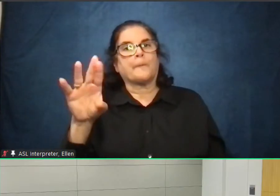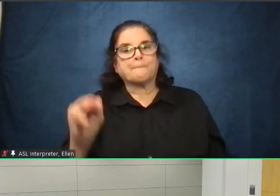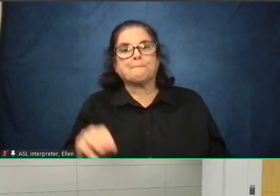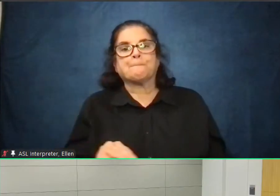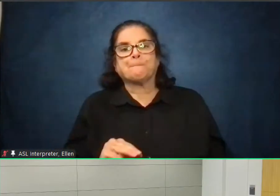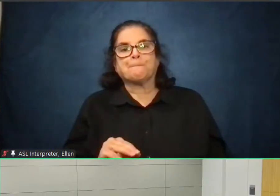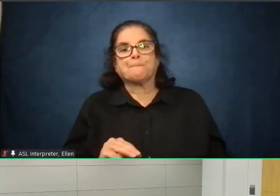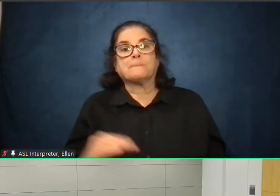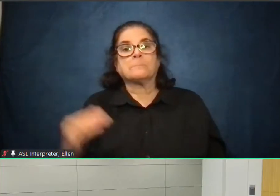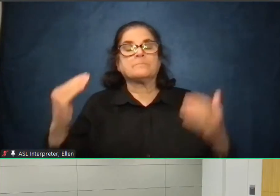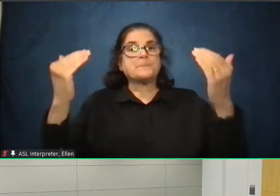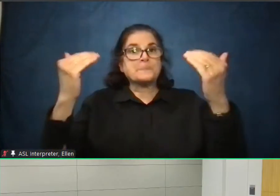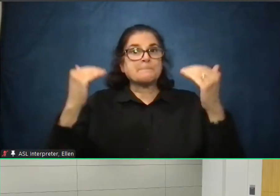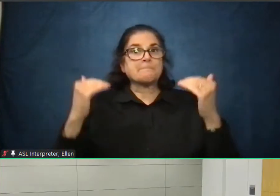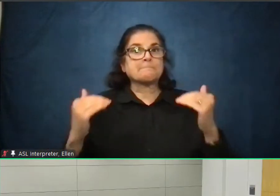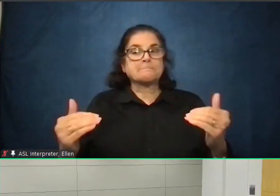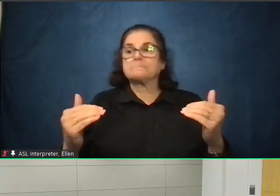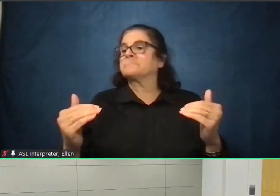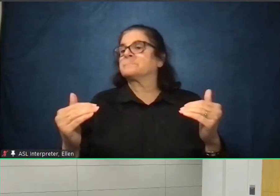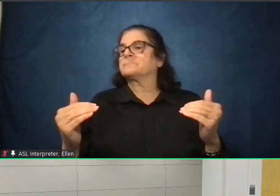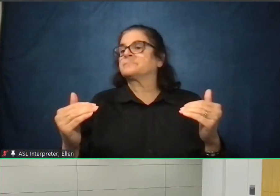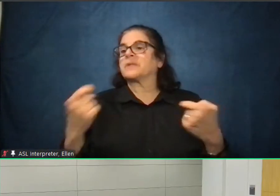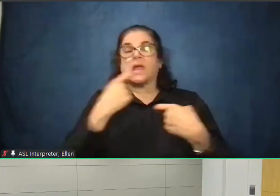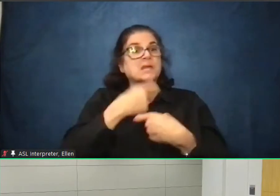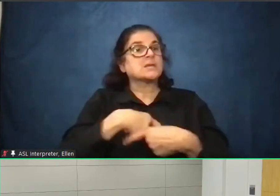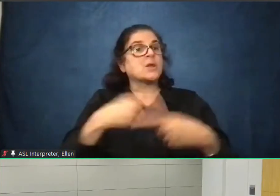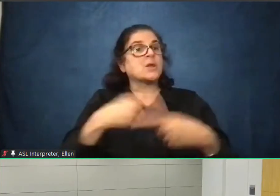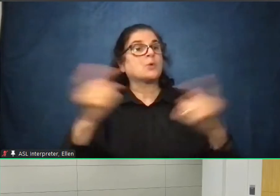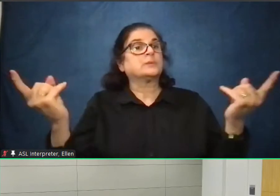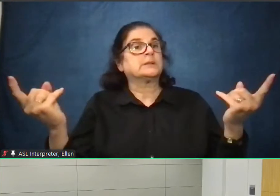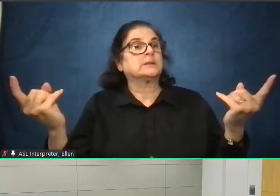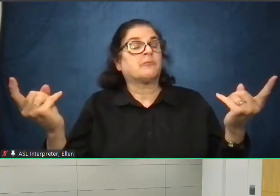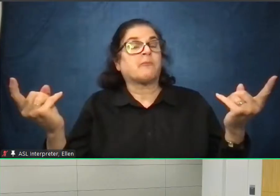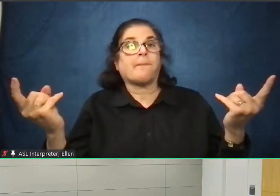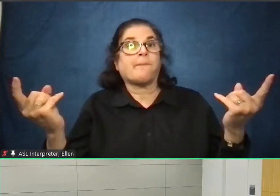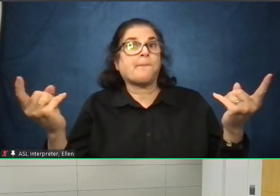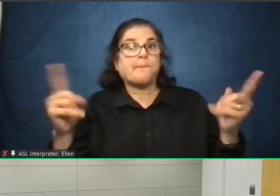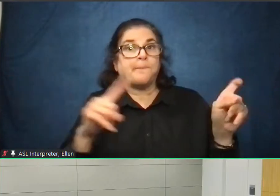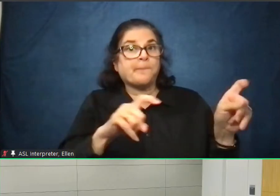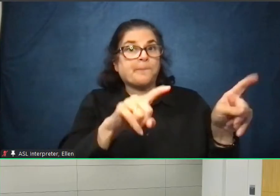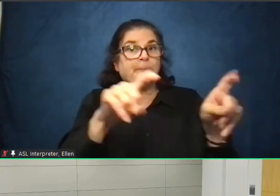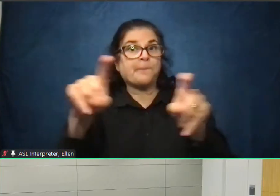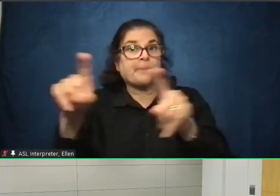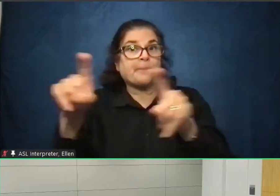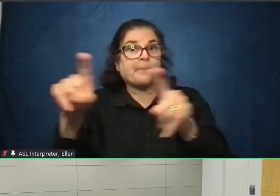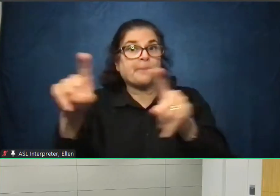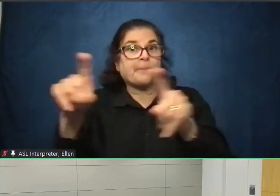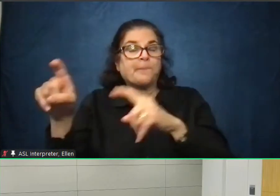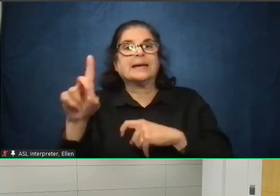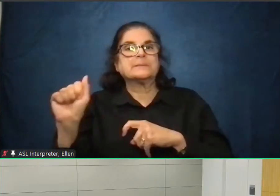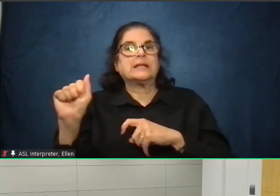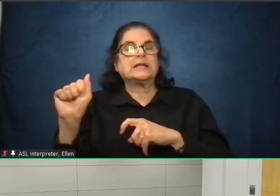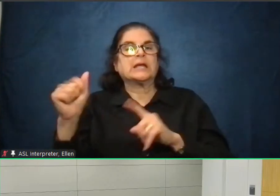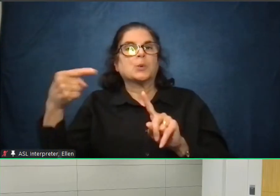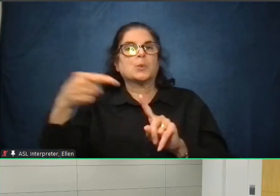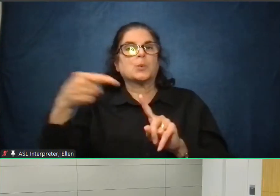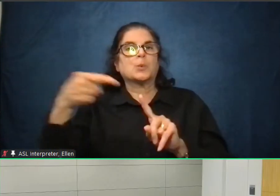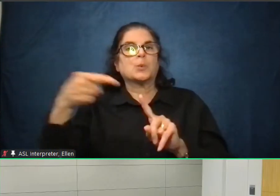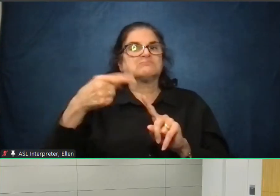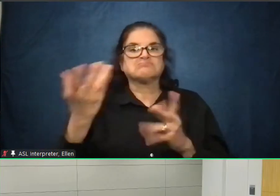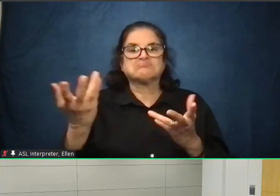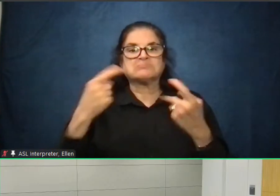Up next is announcements. Or Does anyone have any disability-related announcements they would like to